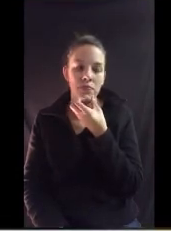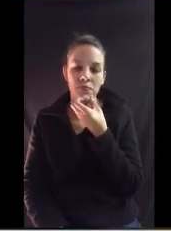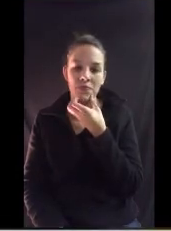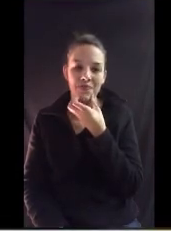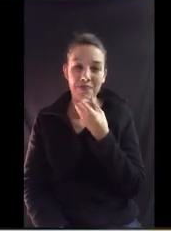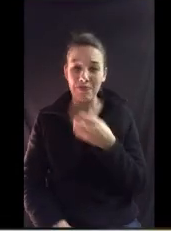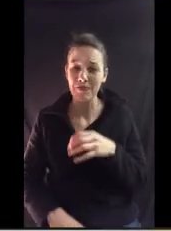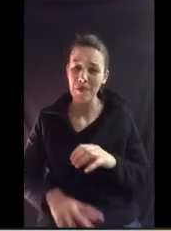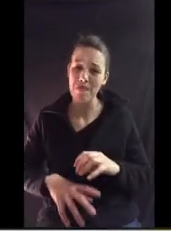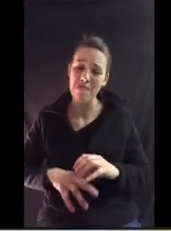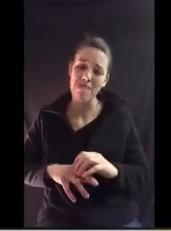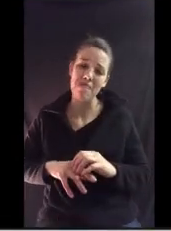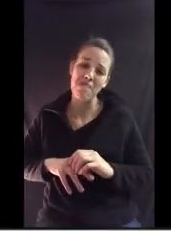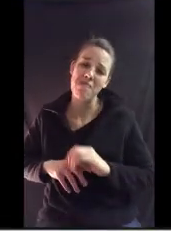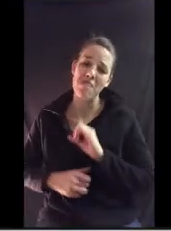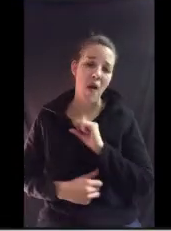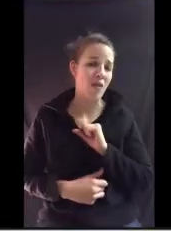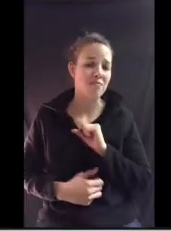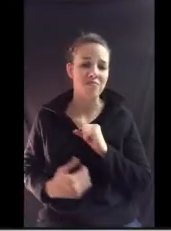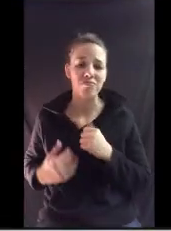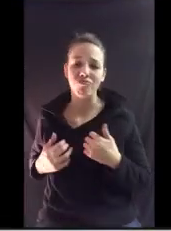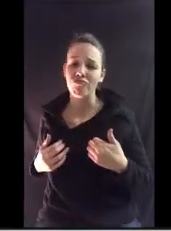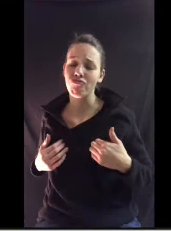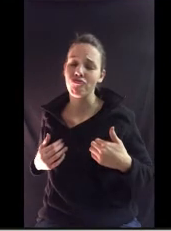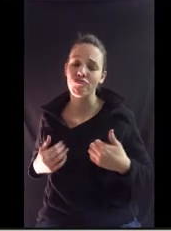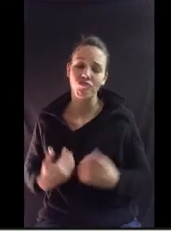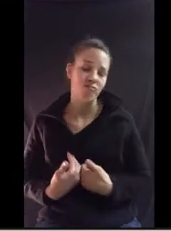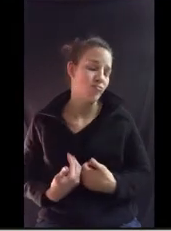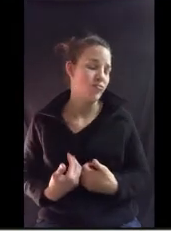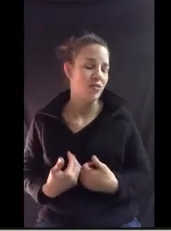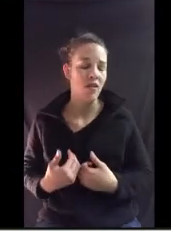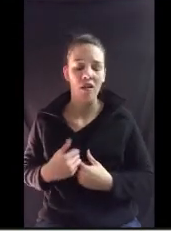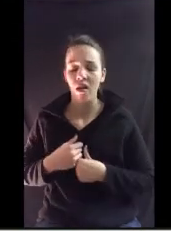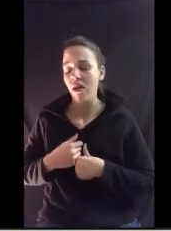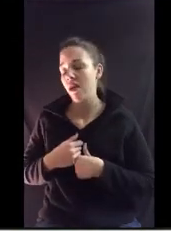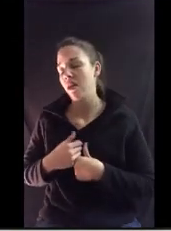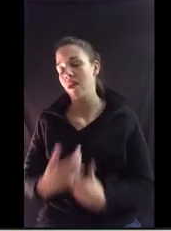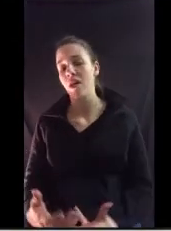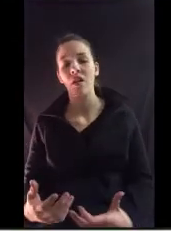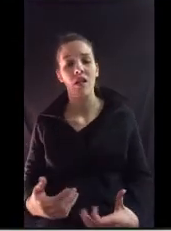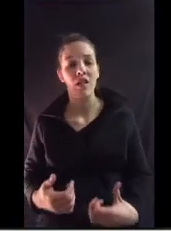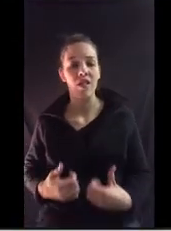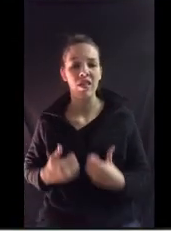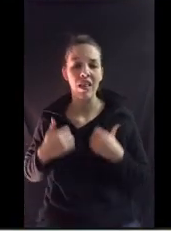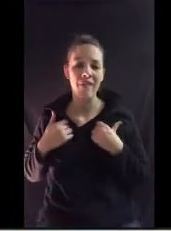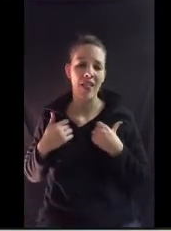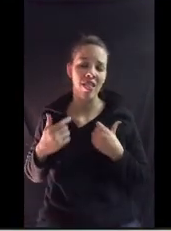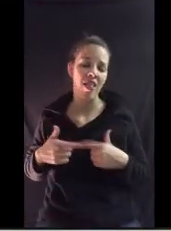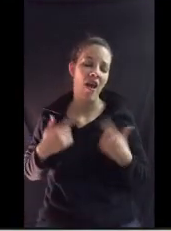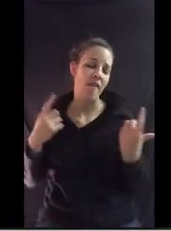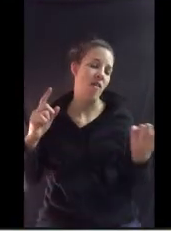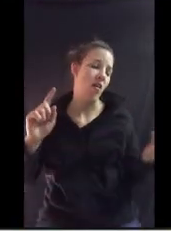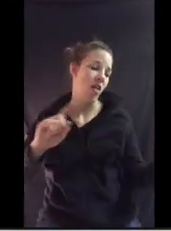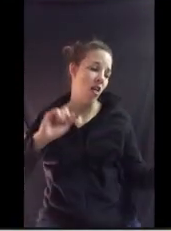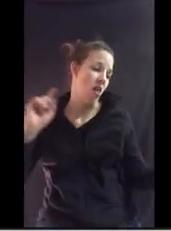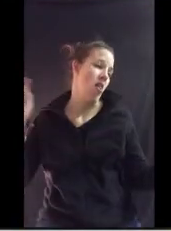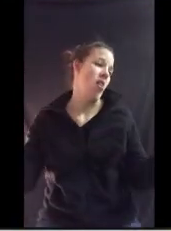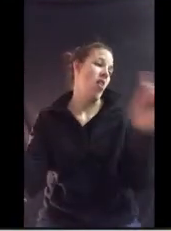You're broken down and tired of living life on a